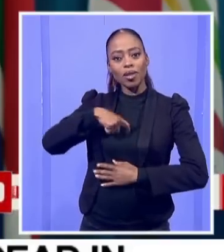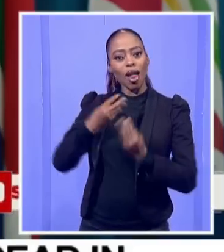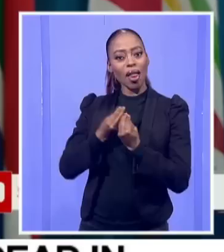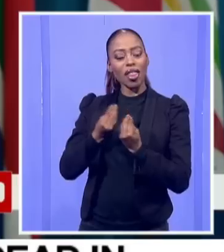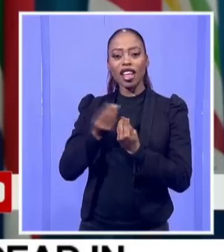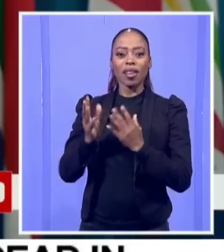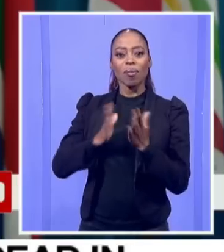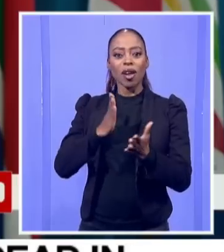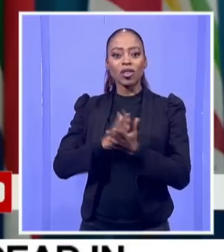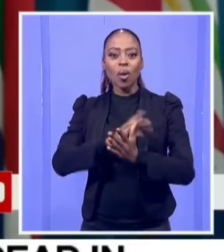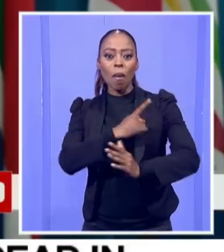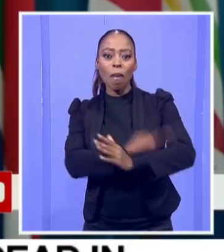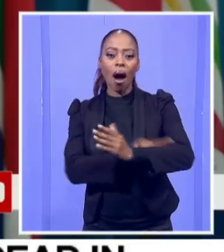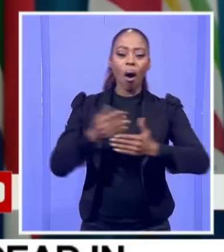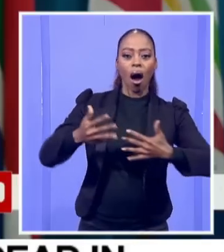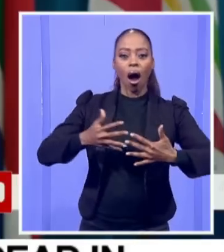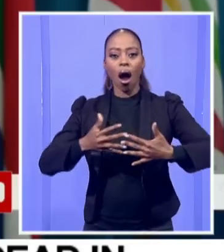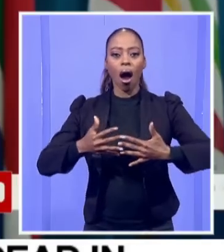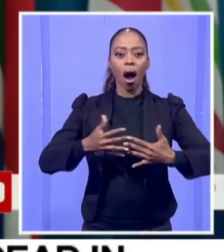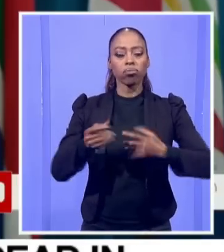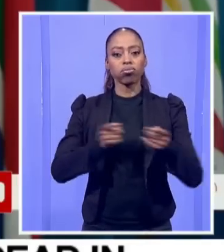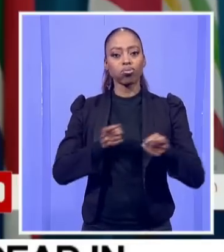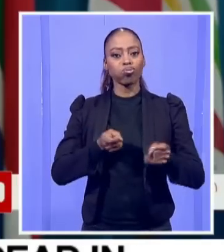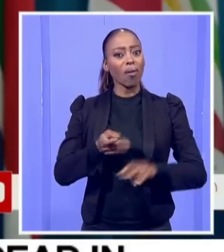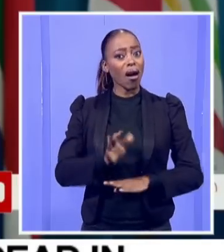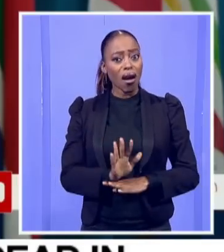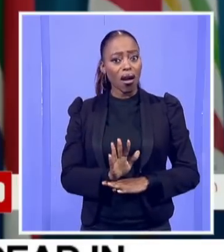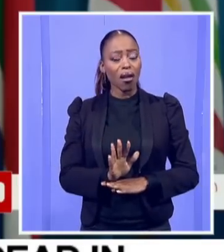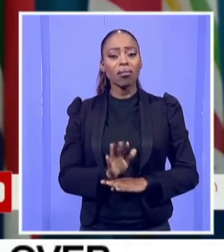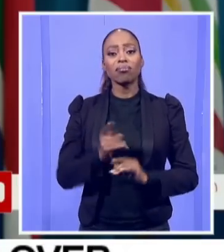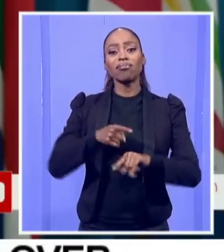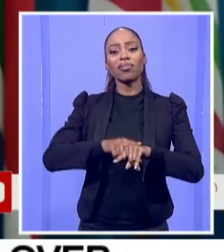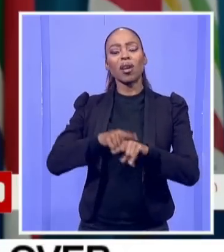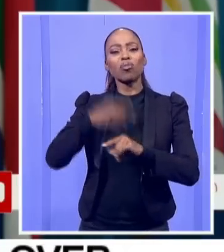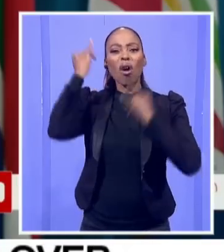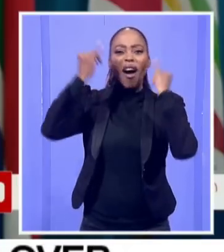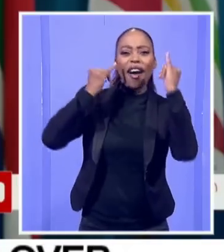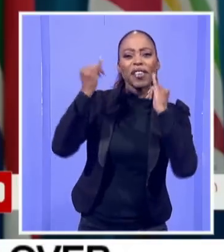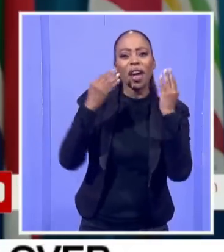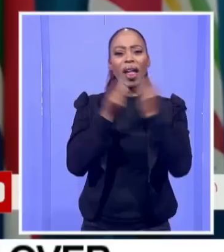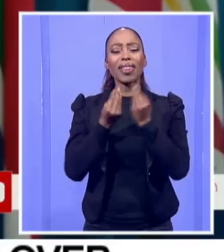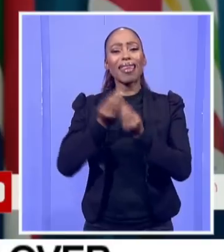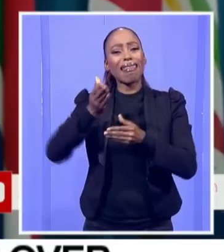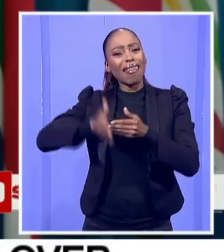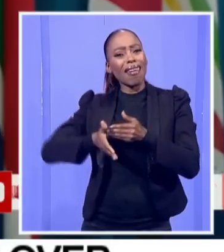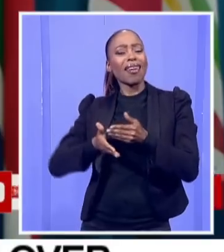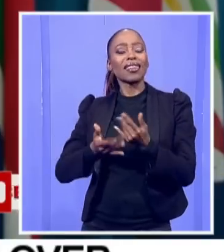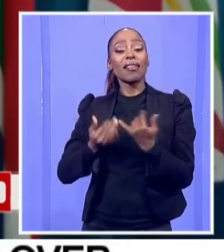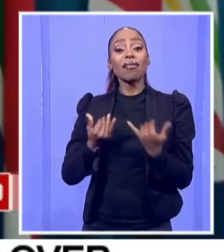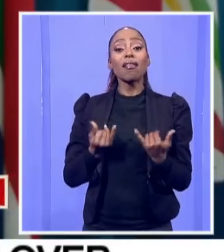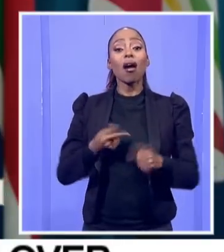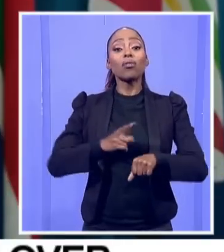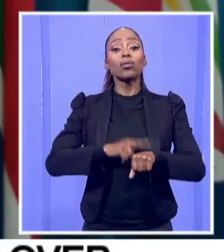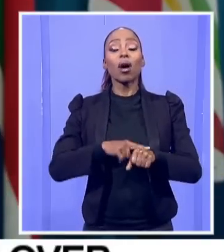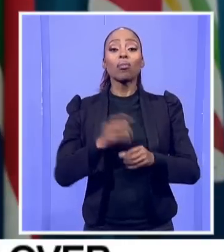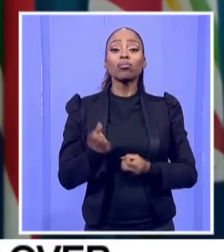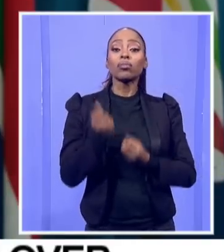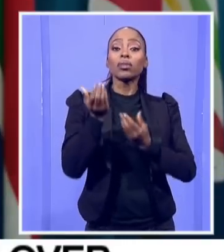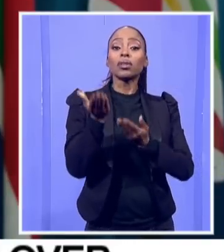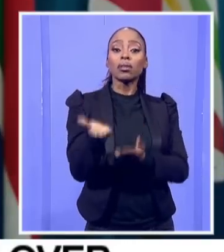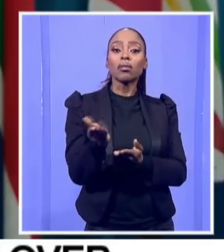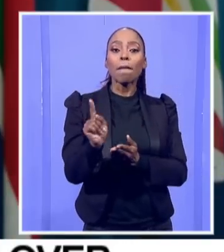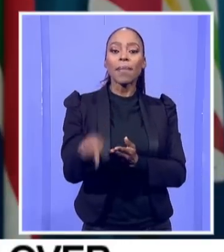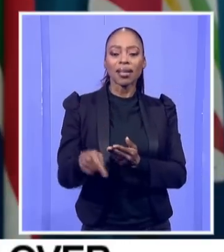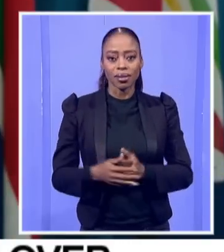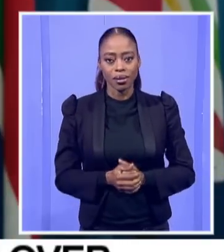power and control. The time for ideology is over. It's now time to deliver.